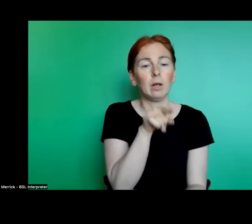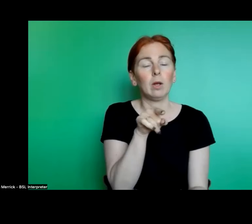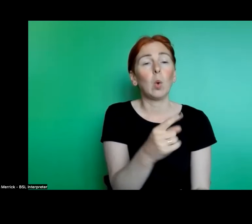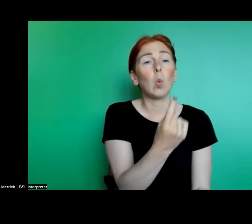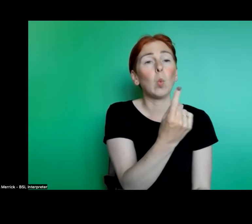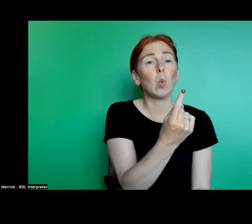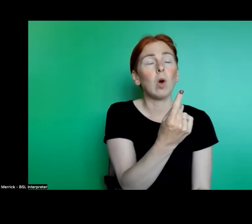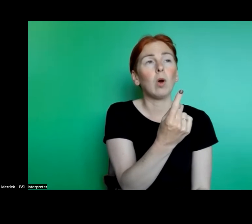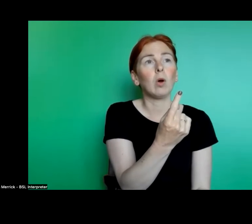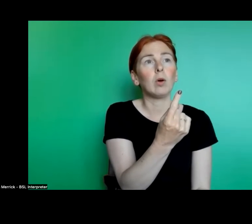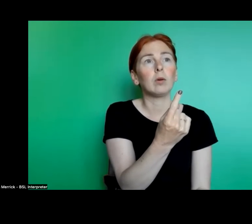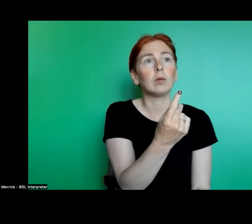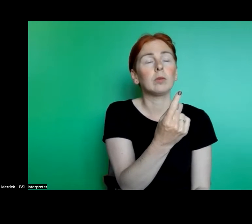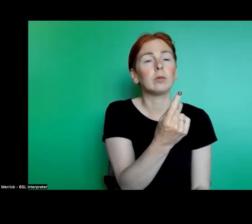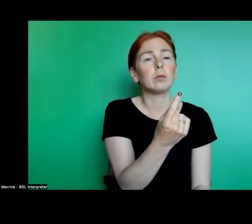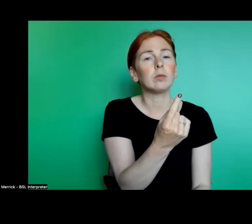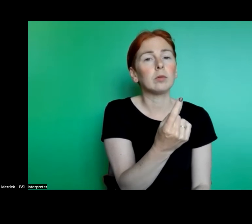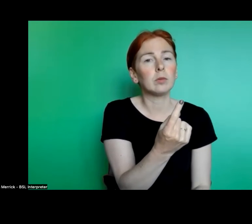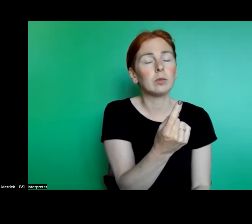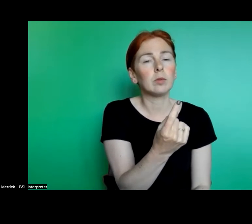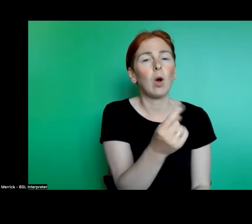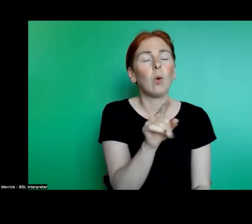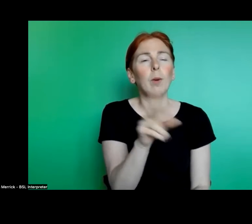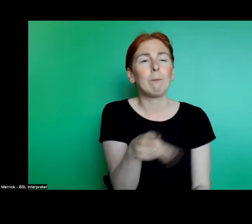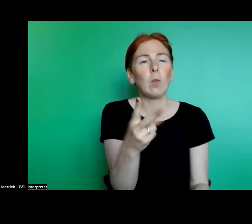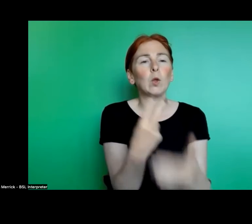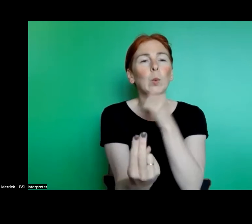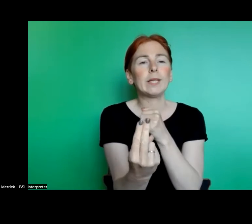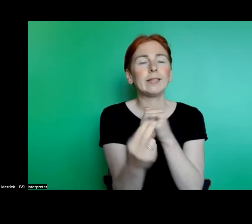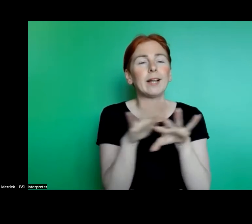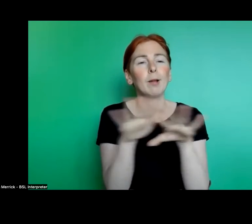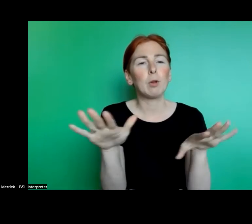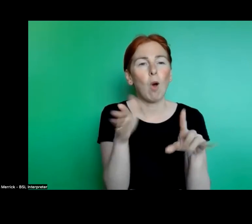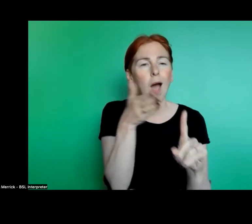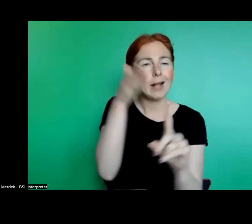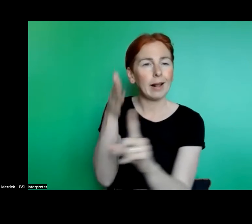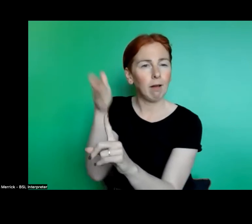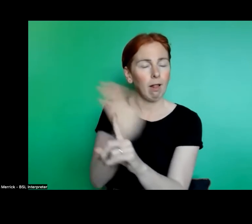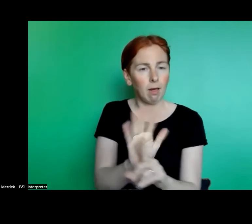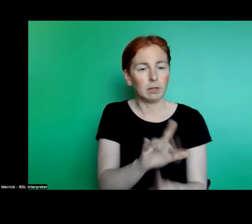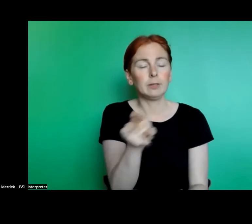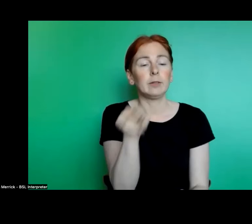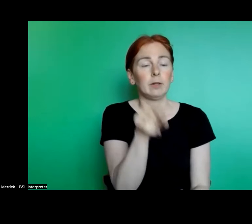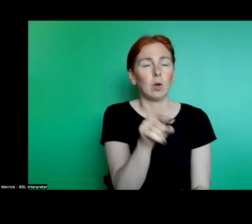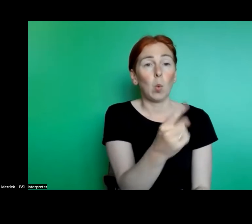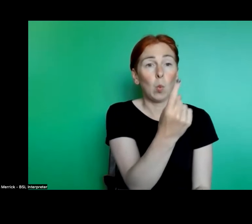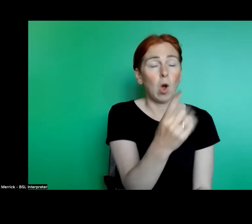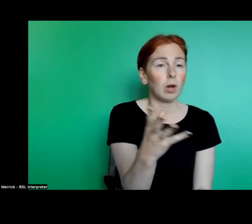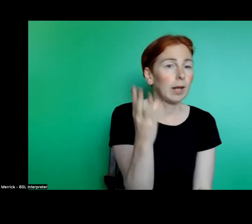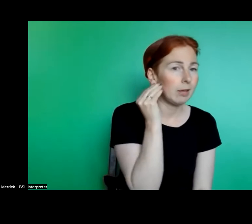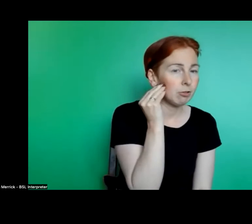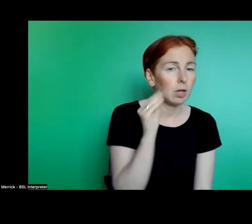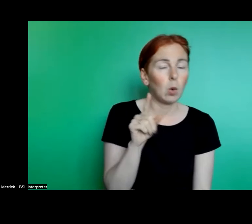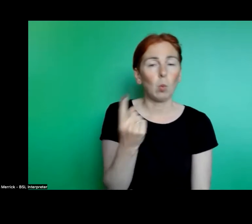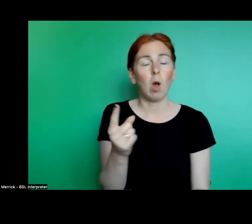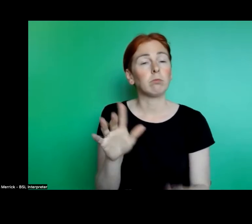was sort of interesting to look at why, and it turned out that it's probably because of some other mutations that that one of the children had and the